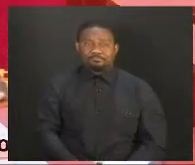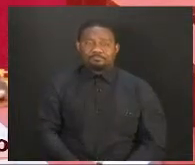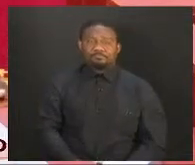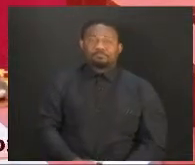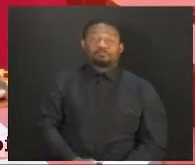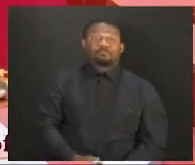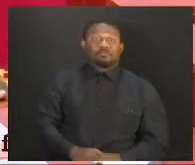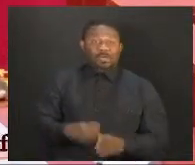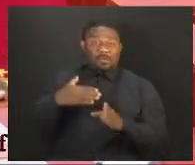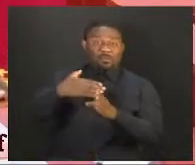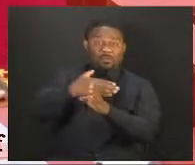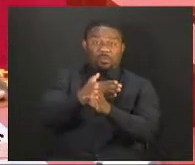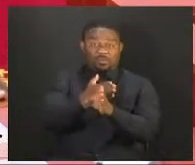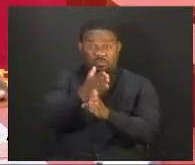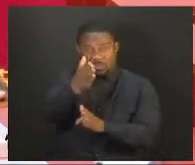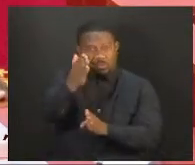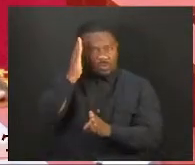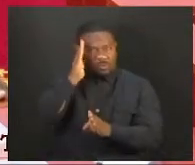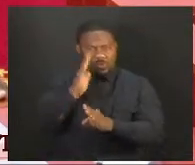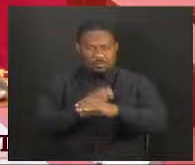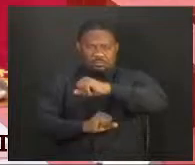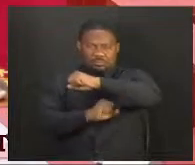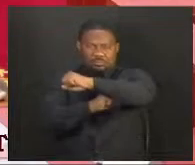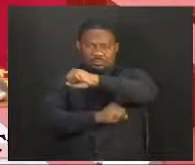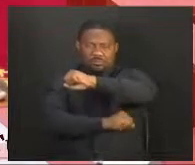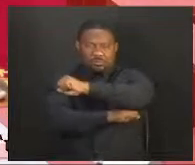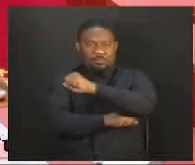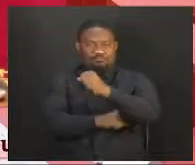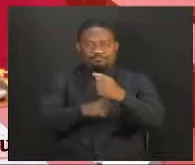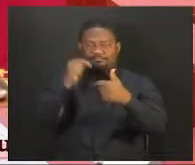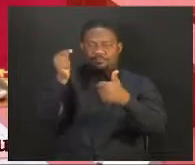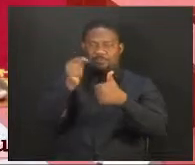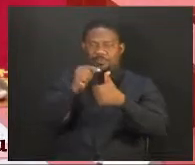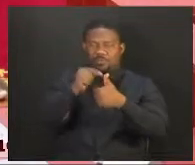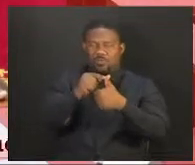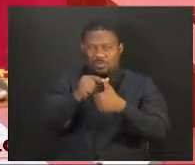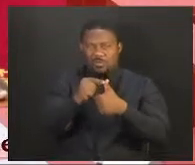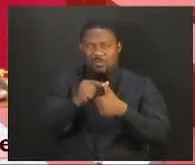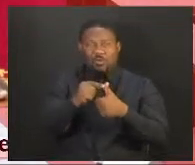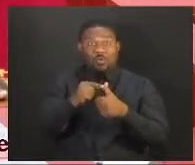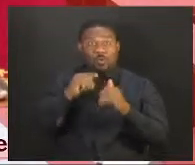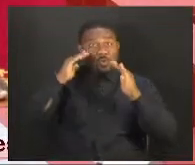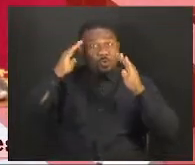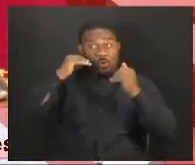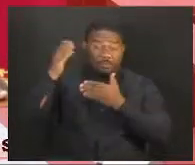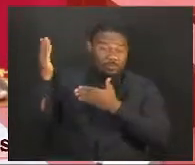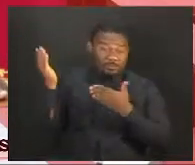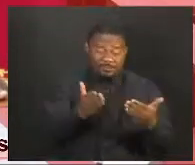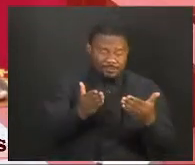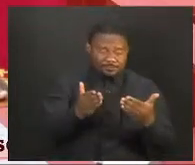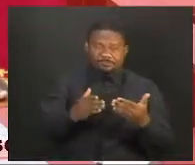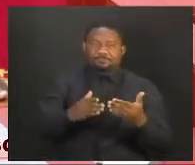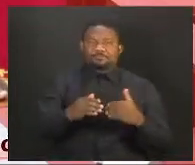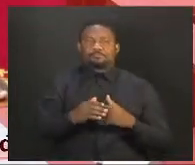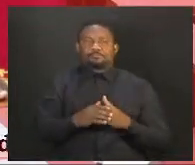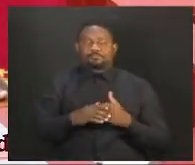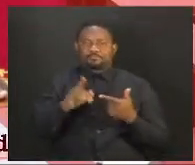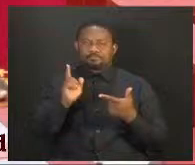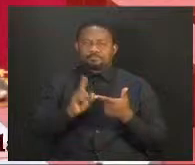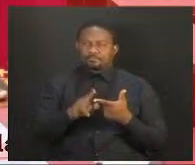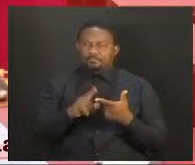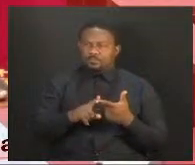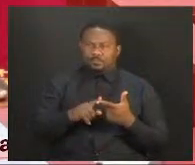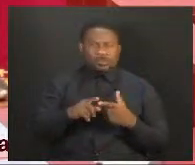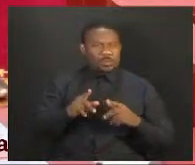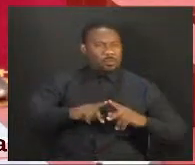agenda will be anchored on the following. 1, restoring hope in our democracy, renewing trust in